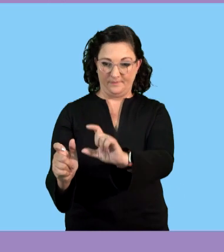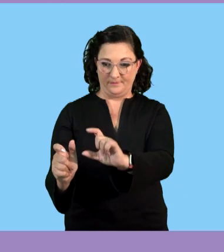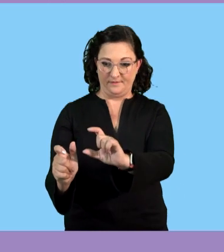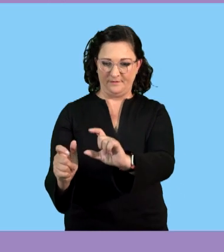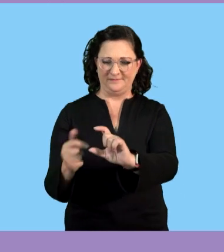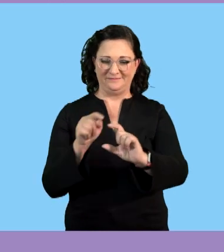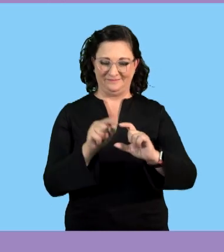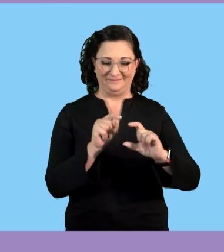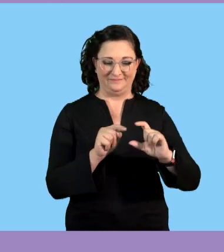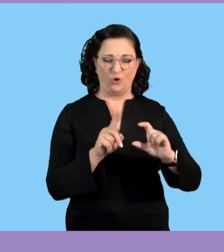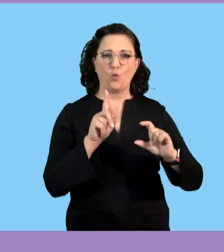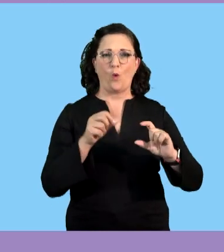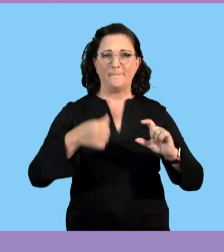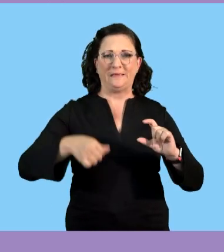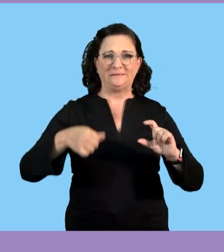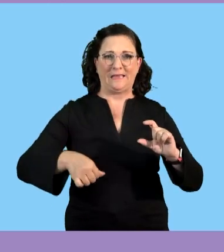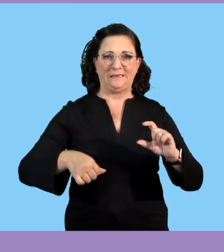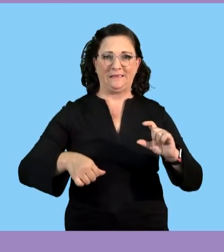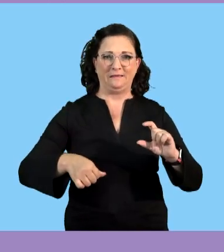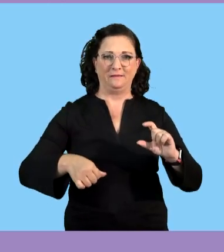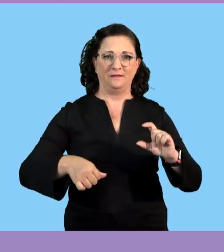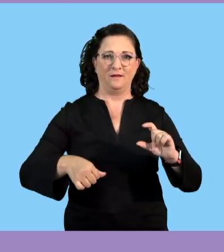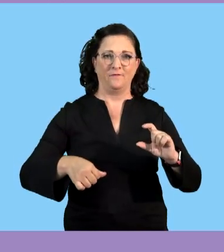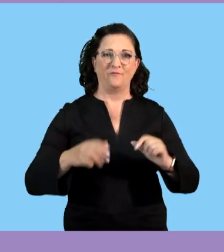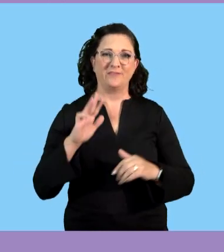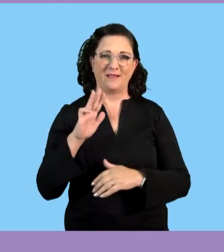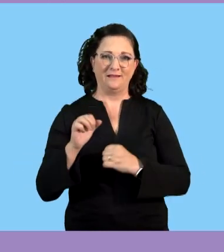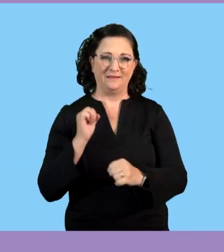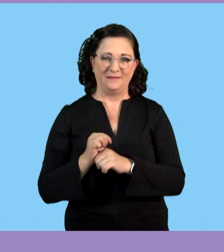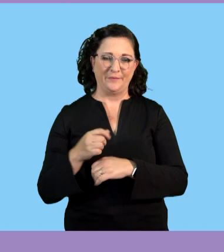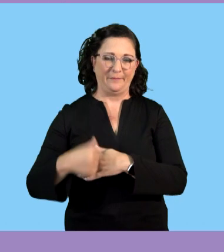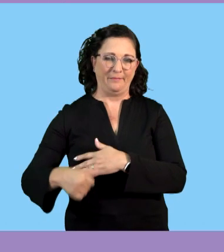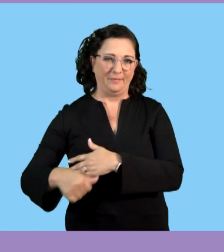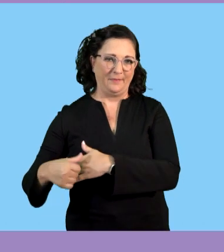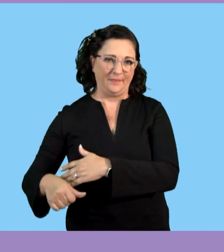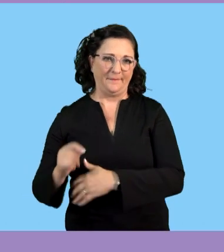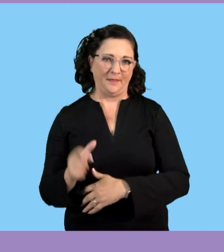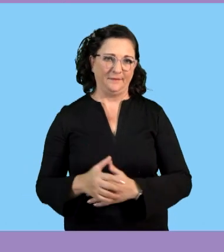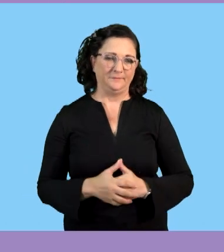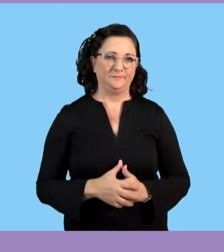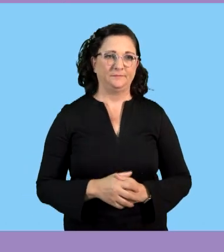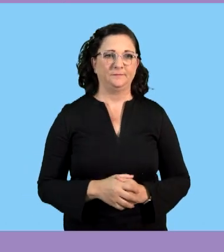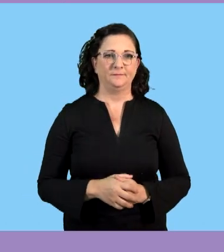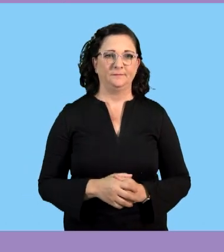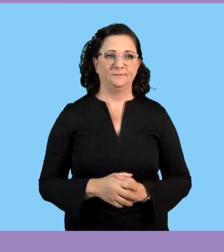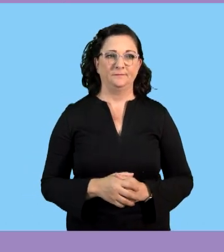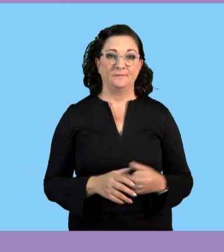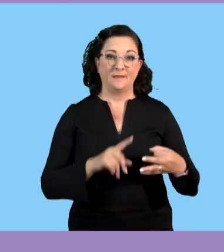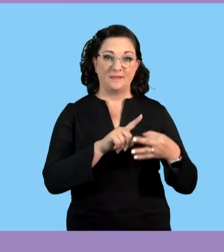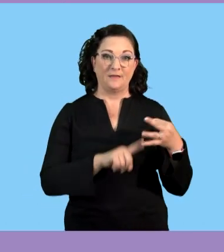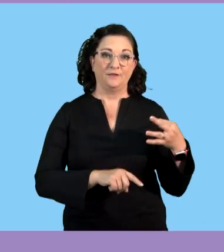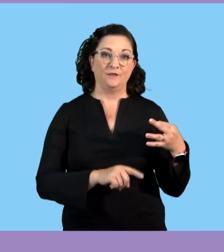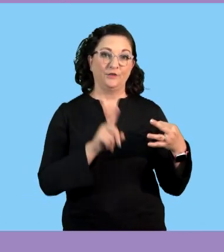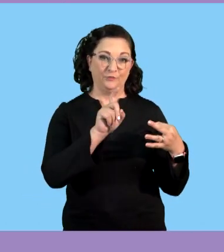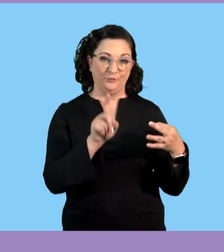of 1% of the leftover amount for 9 years. We have these 3 questions